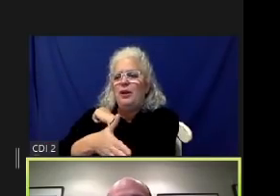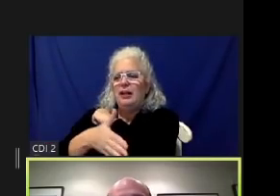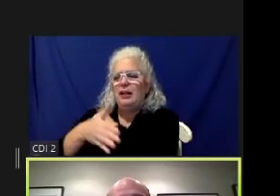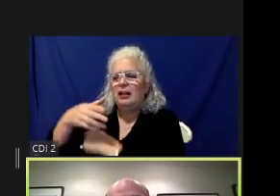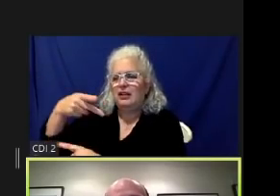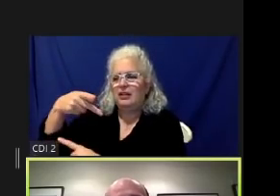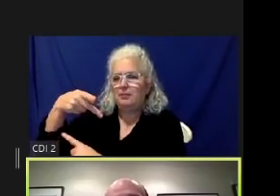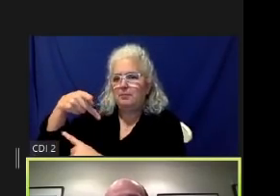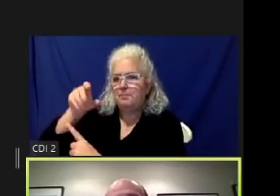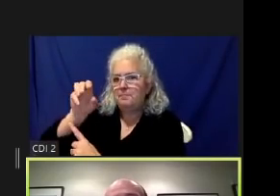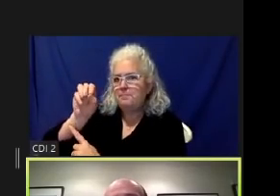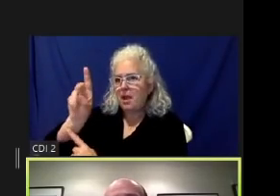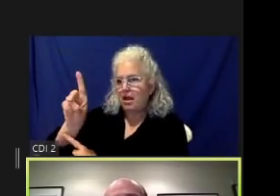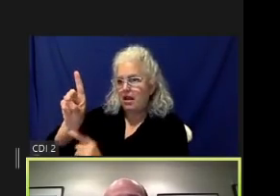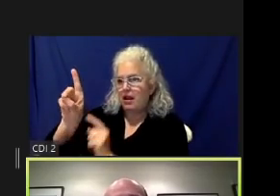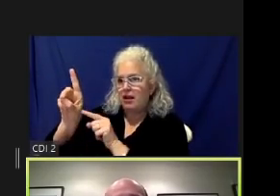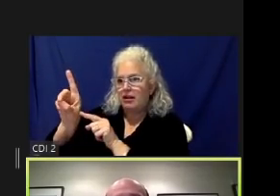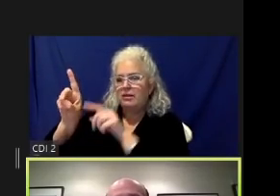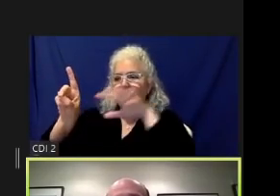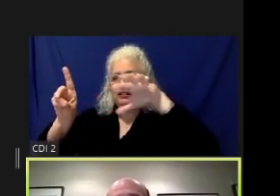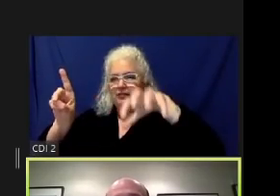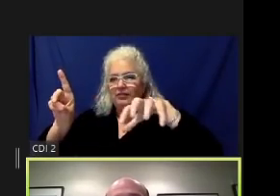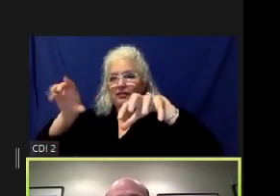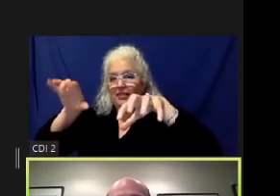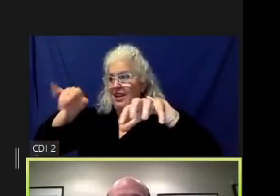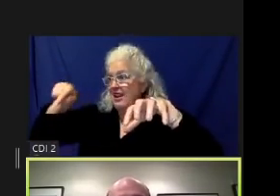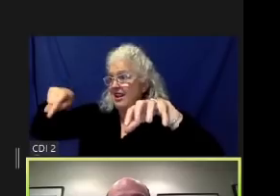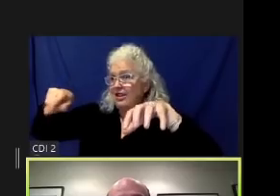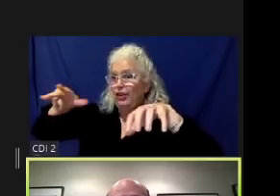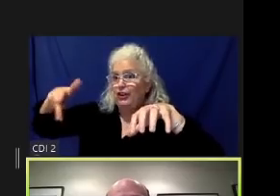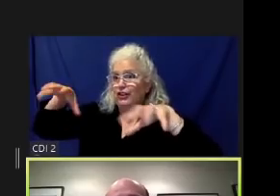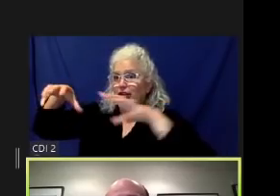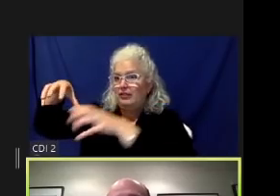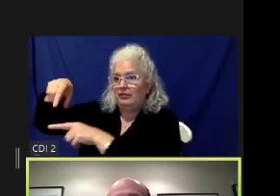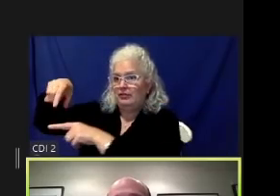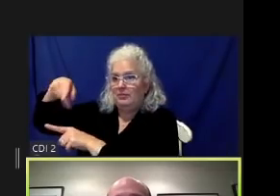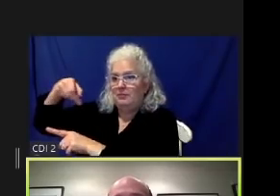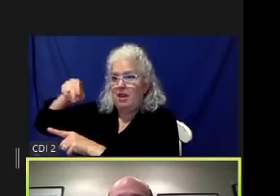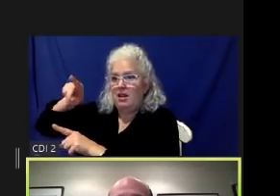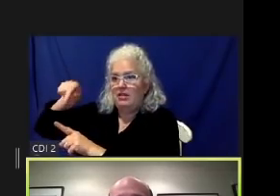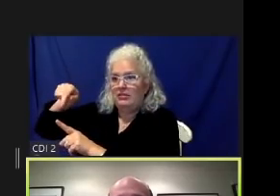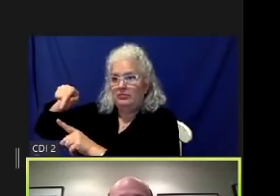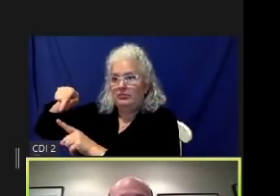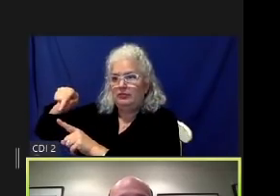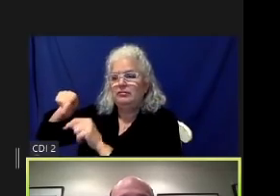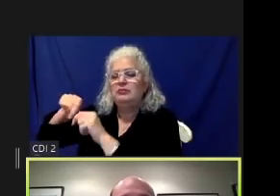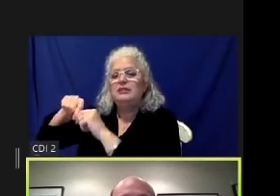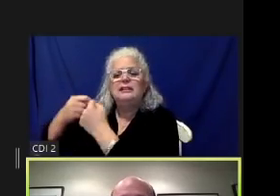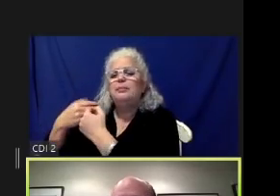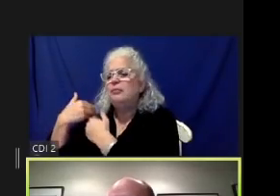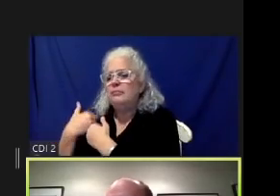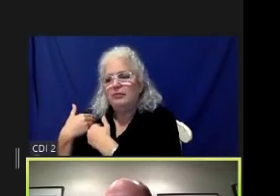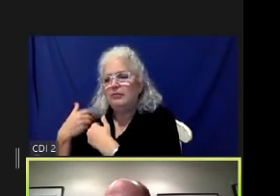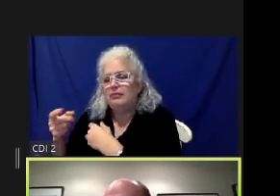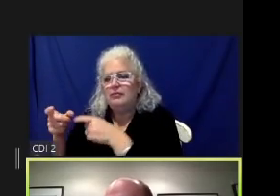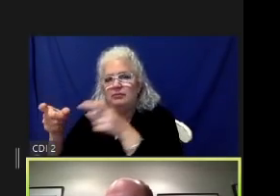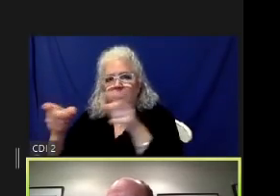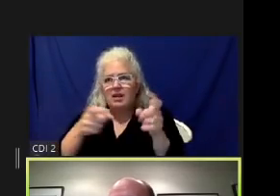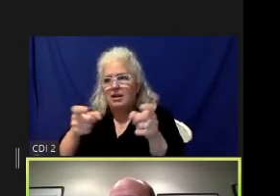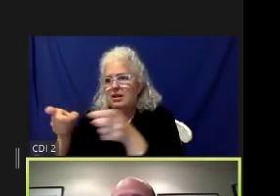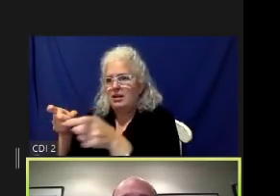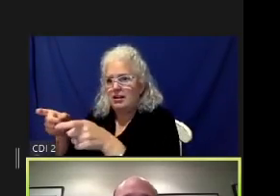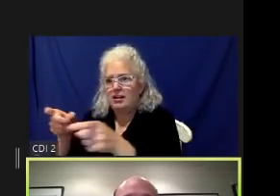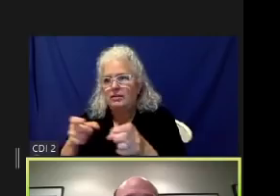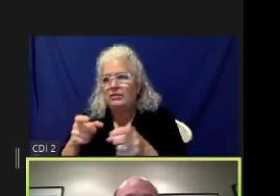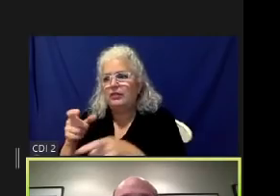But that core team will manage the pod daily. That allows us to maximize the use of volunteers such as the Marin Medical